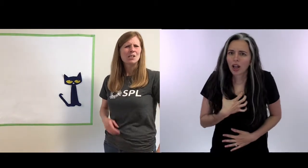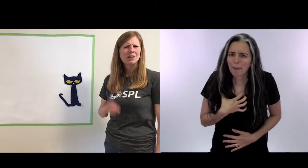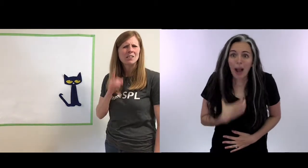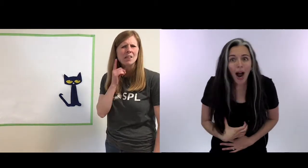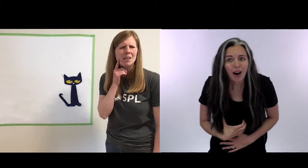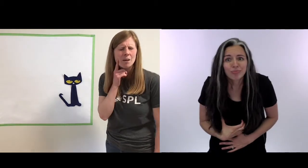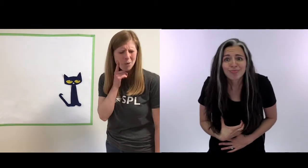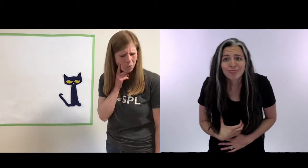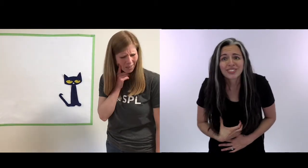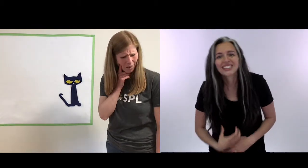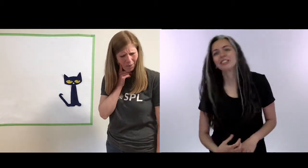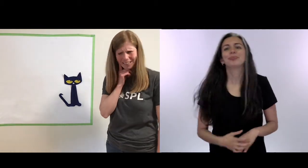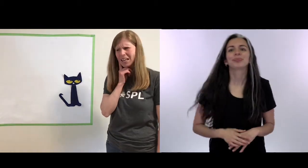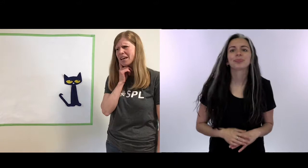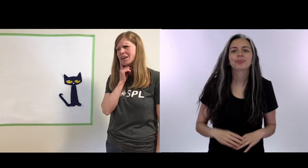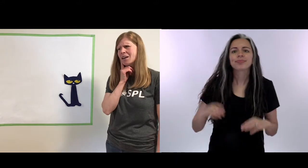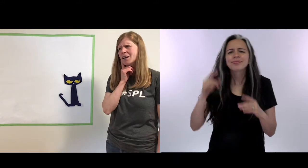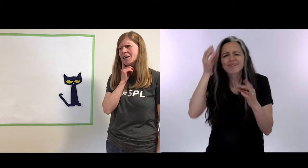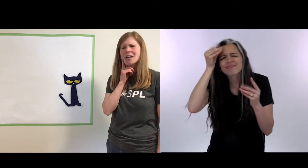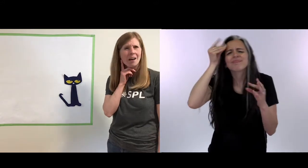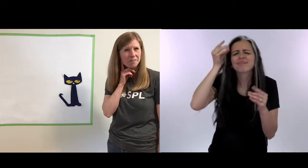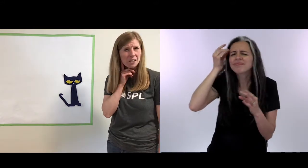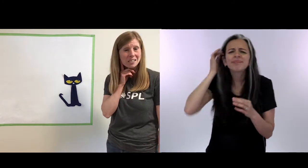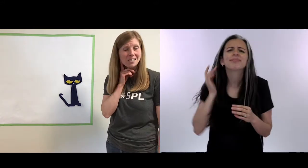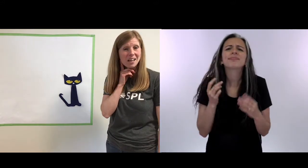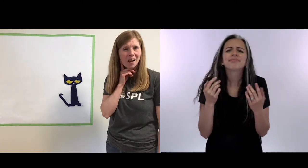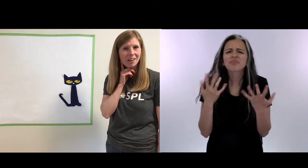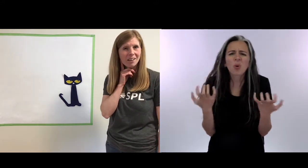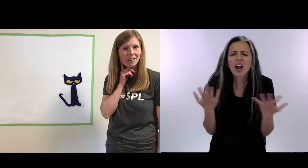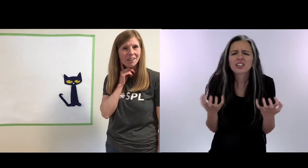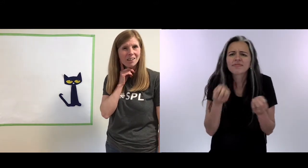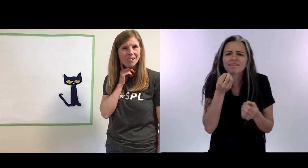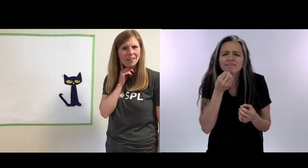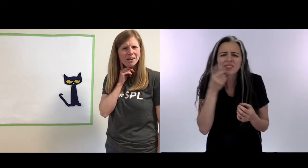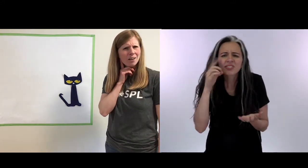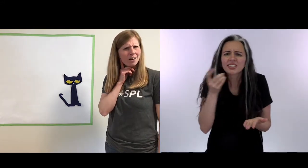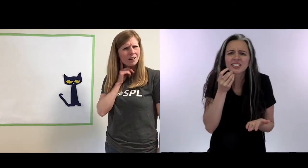he started to think about what he might like to have for a snack.